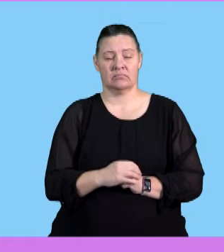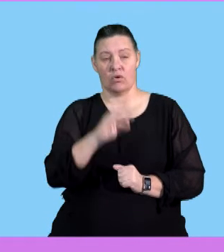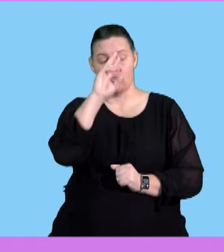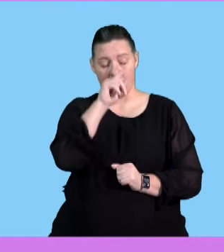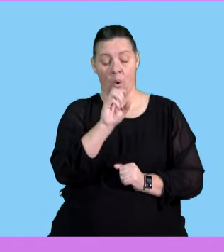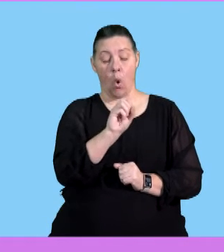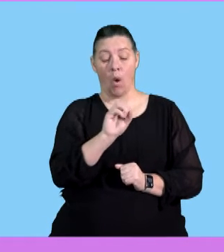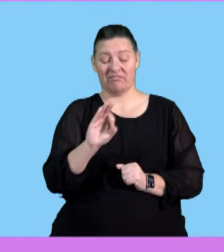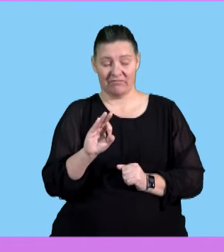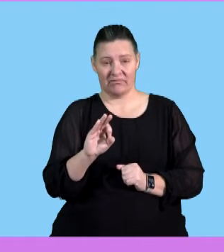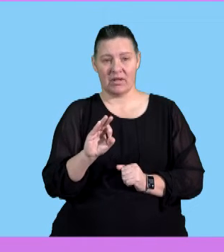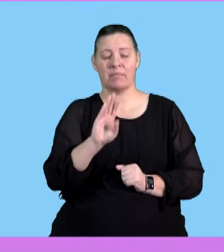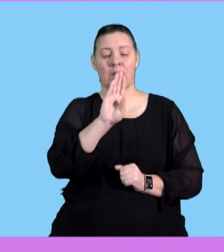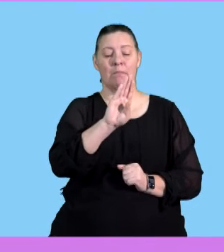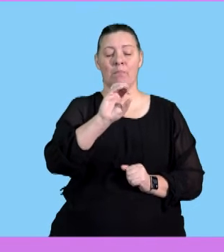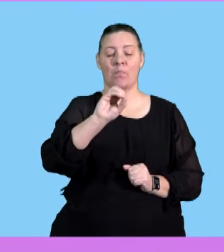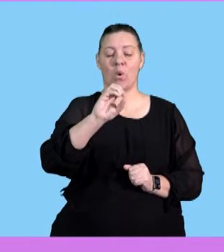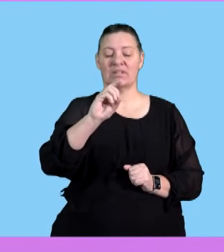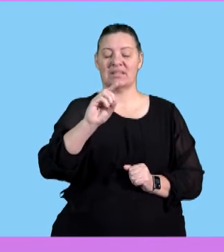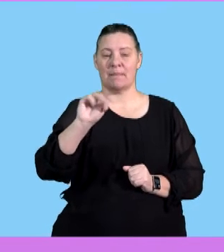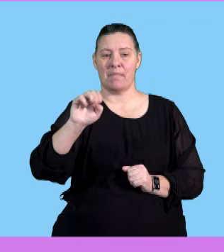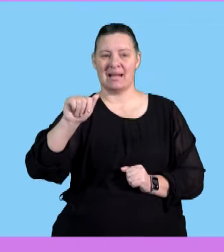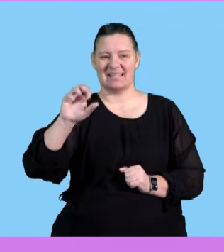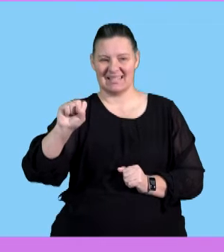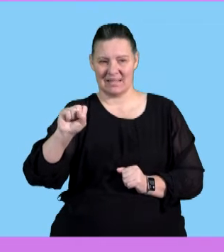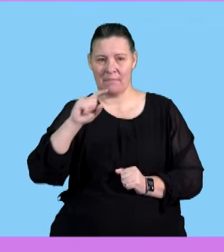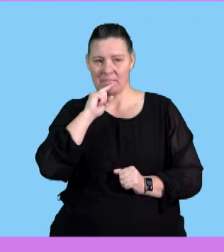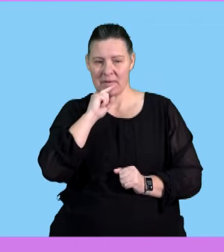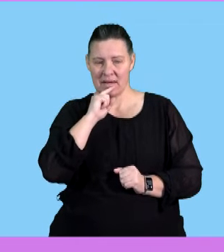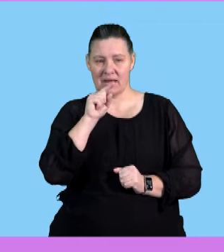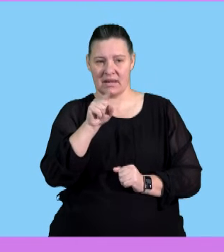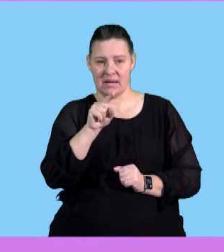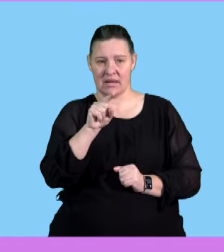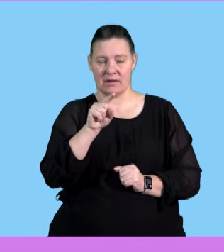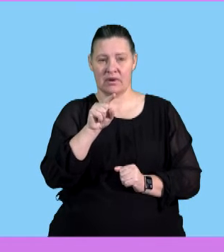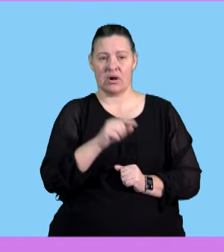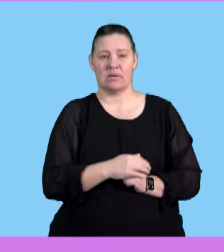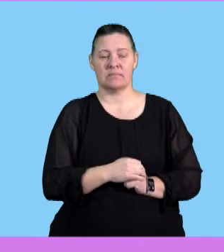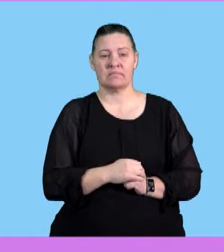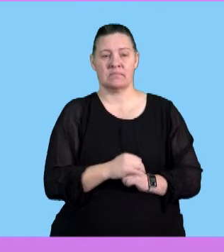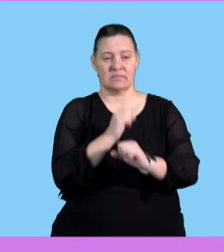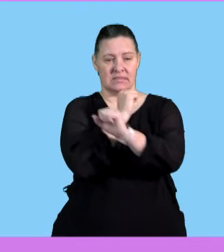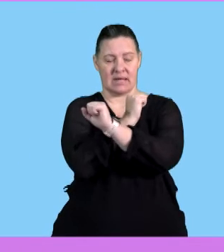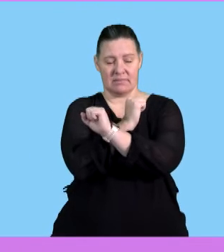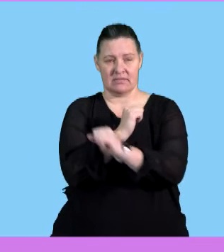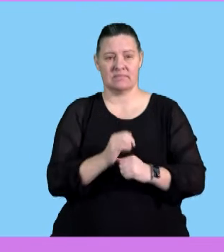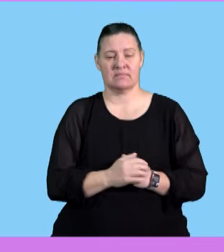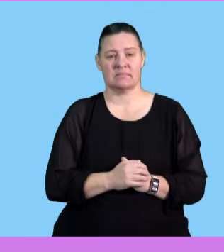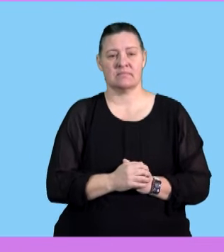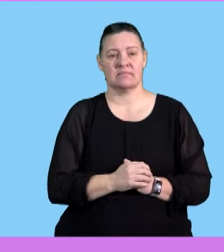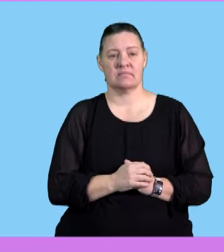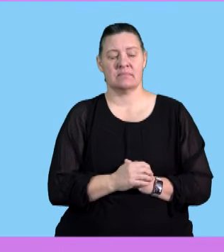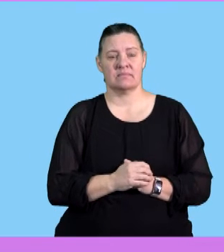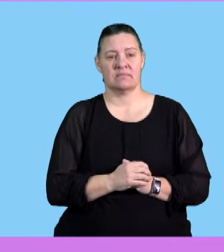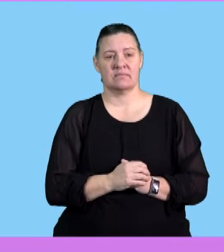multiplication sign. Remember when we work with the BODMAS. So now the brackets will represent off. So now off will be